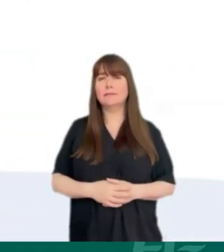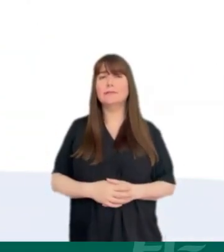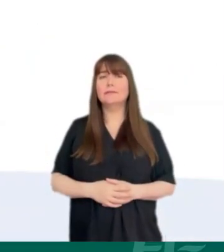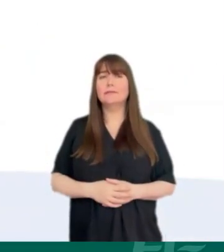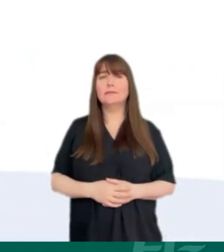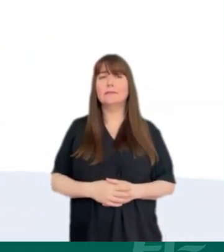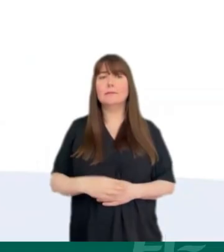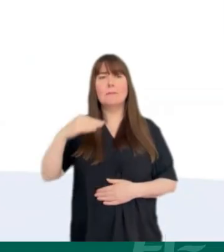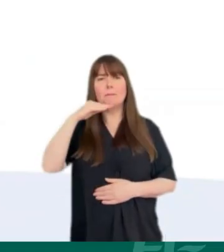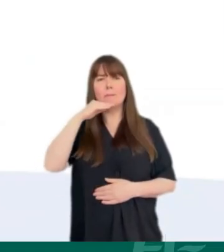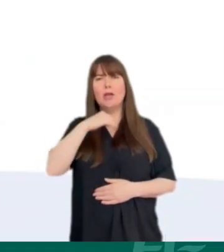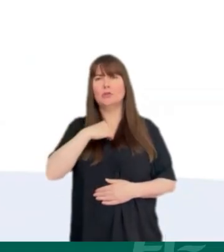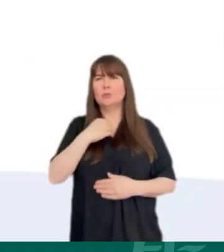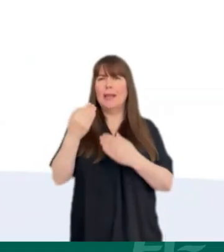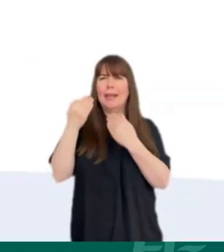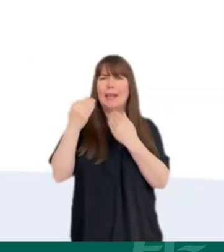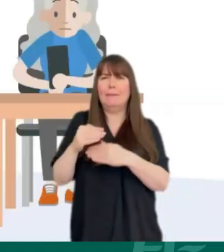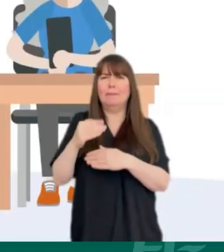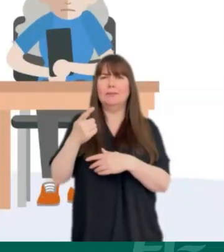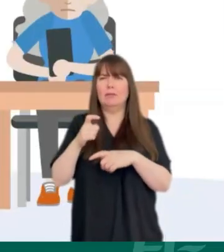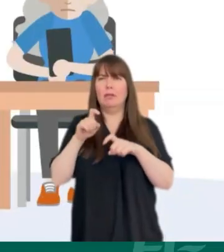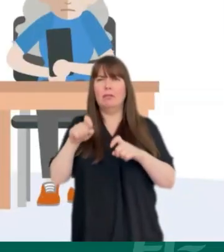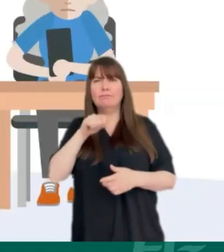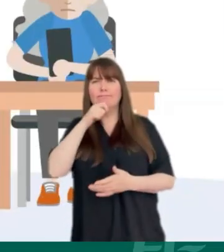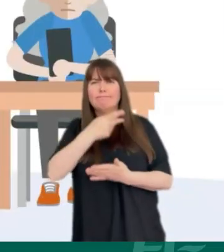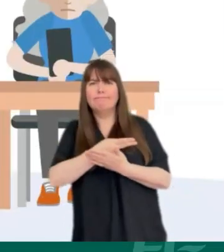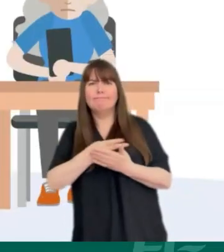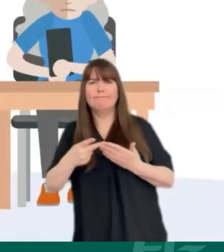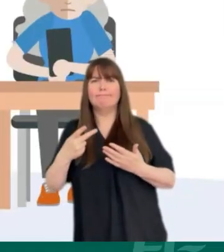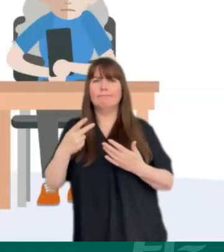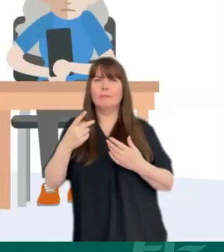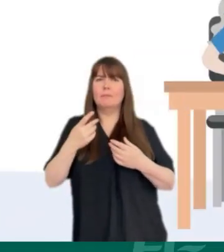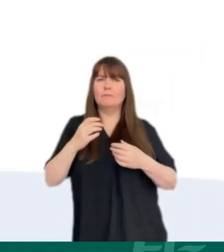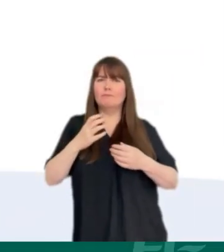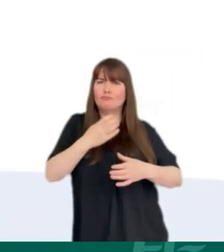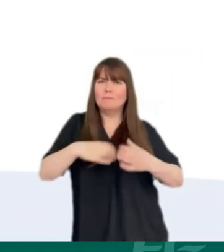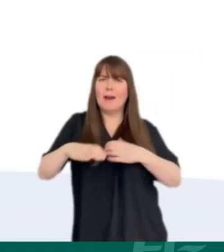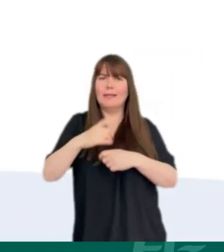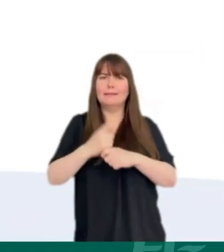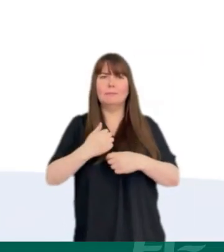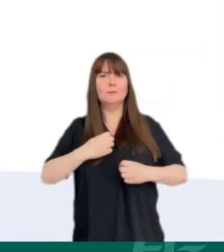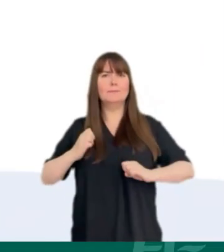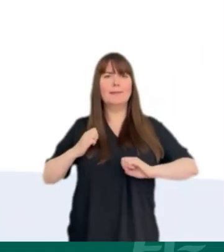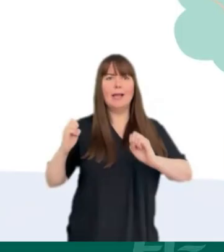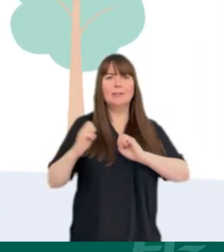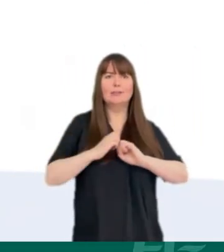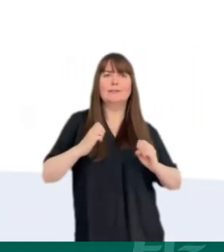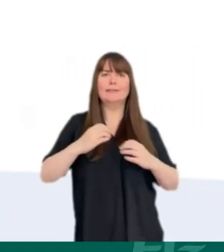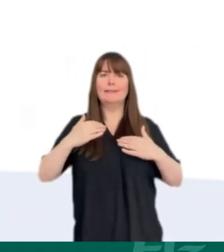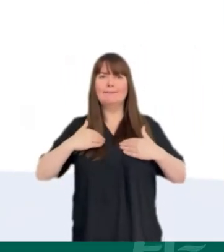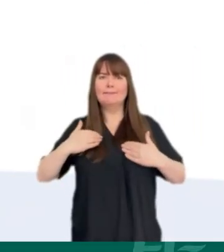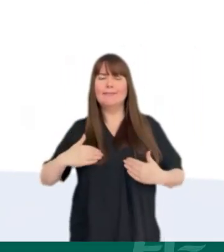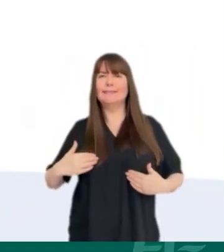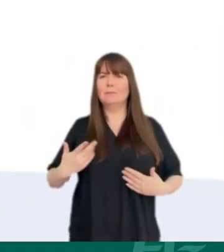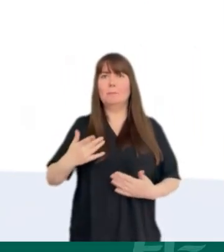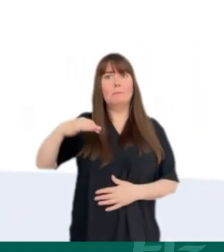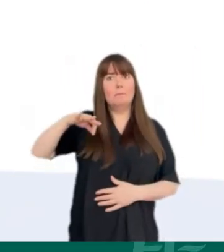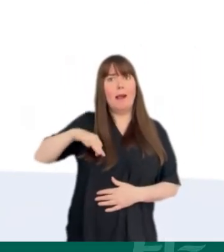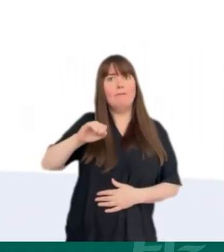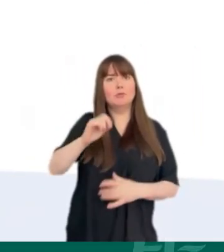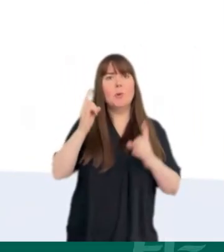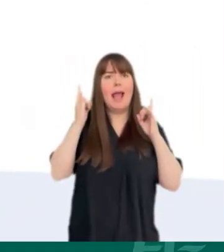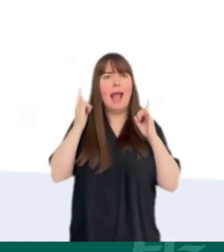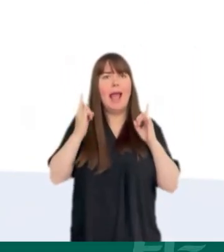classes. It's also important to limit your sedentary behaviour. Replacing sitting time with any form of physical